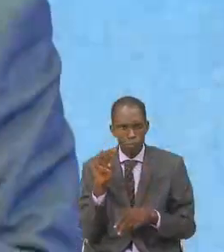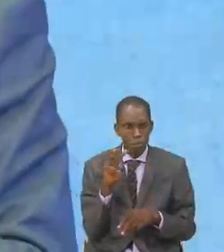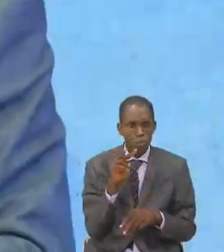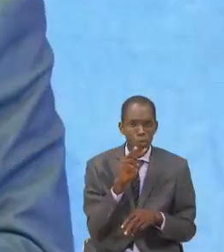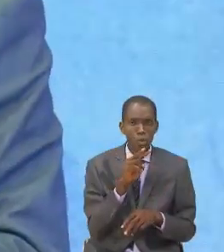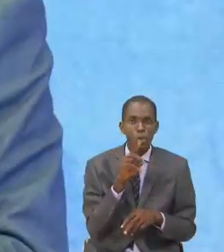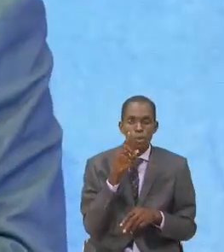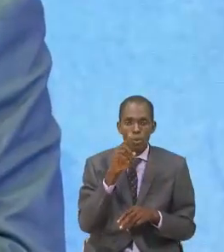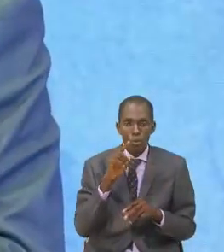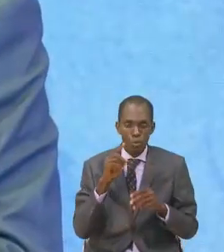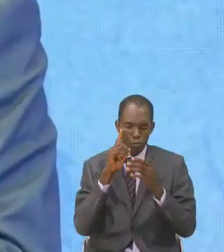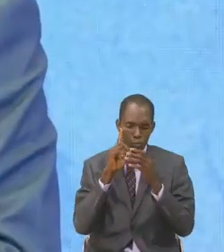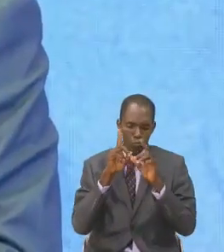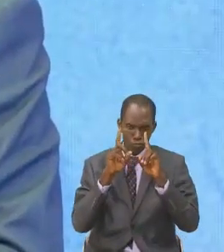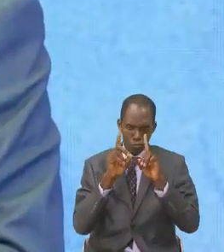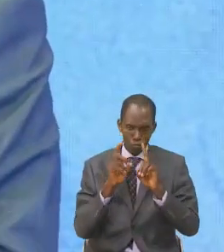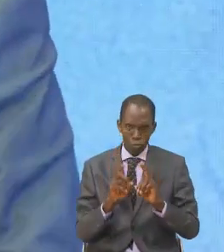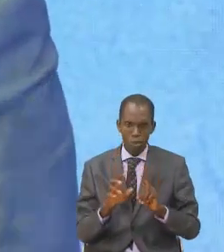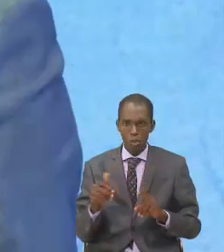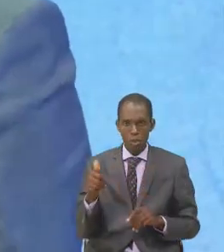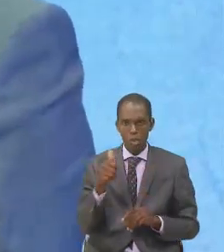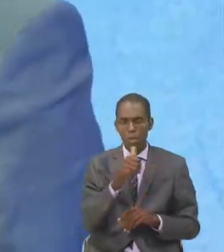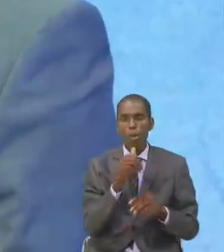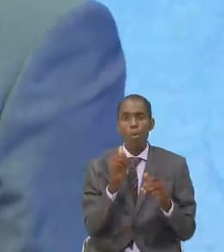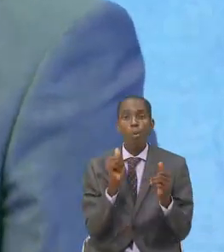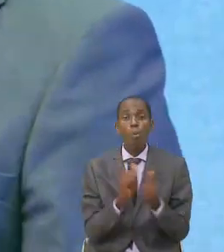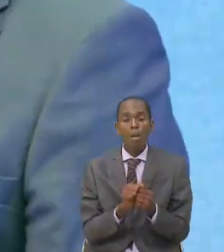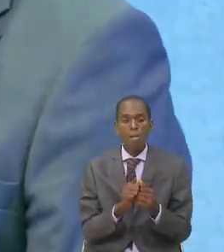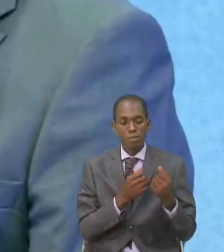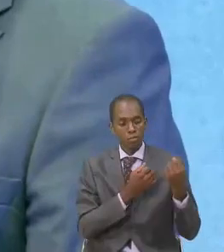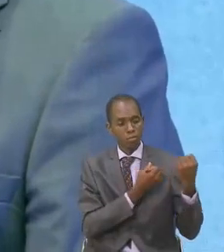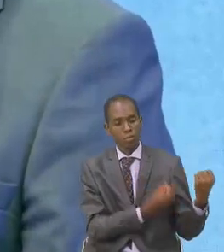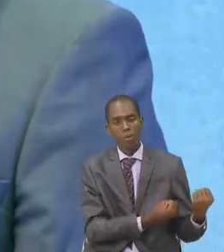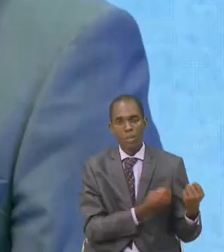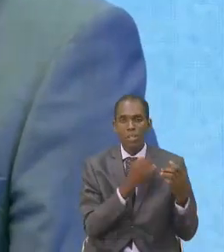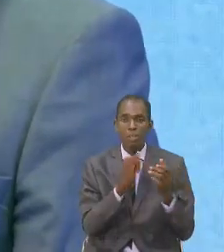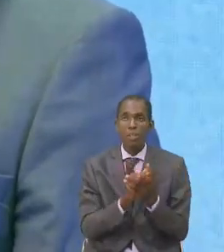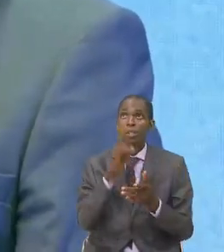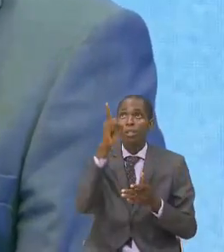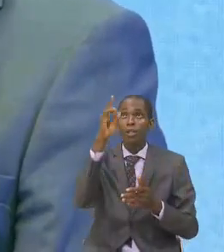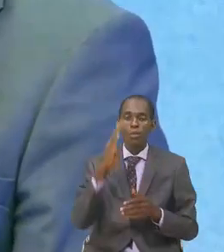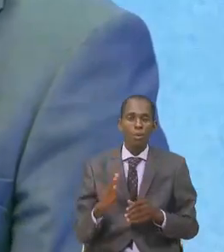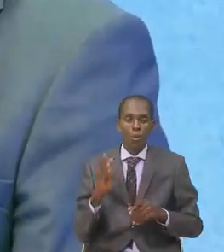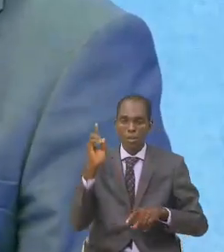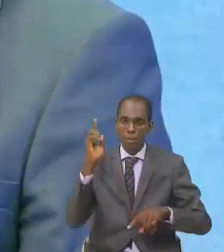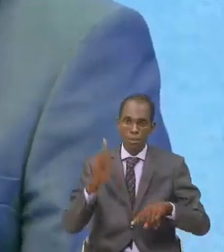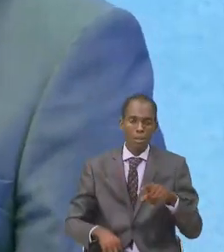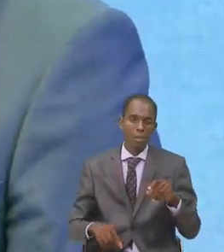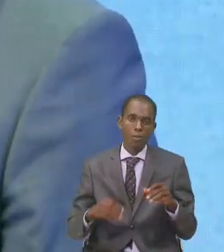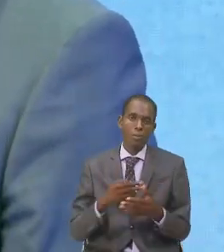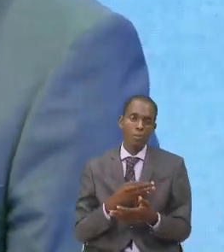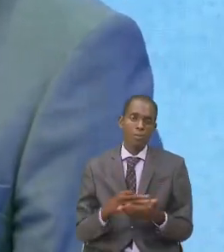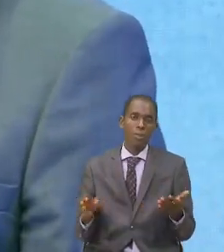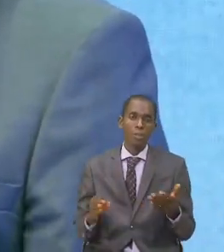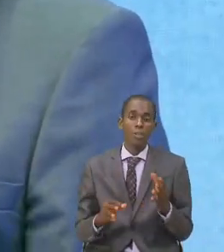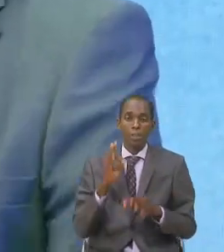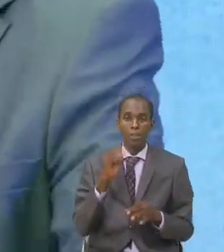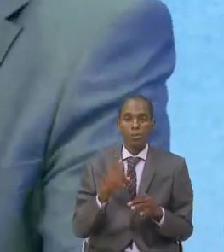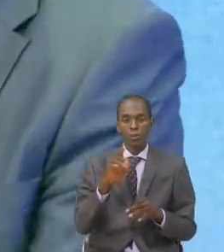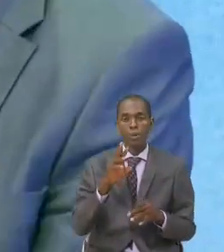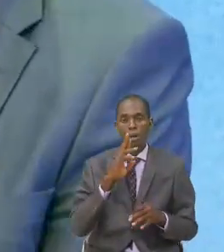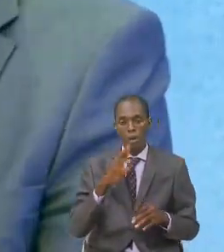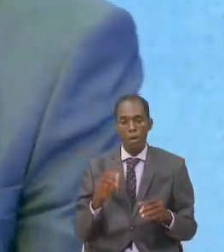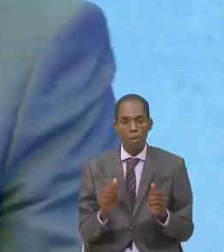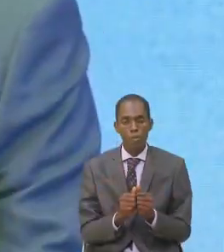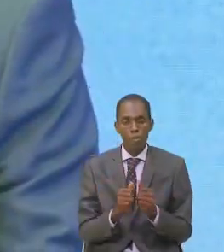your eyes to check up, you check up with the confidence that you know God cannot fail.